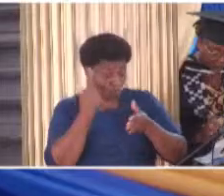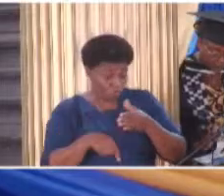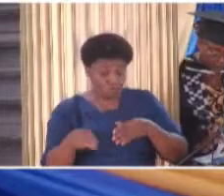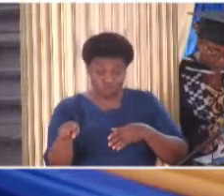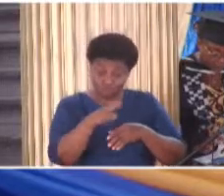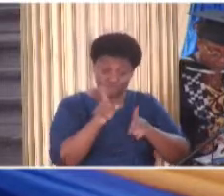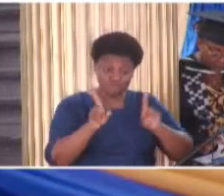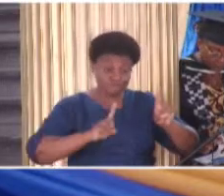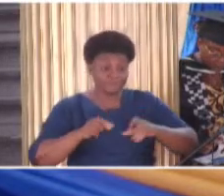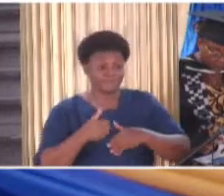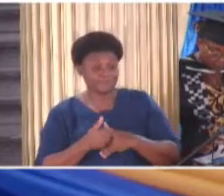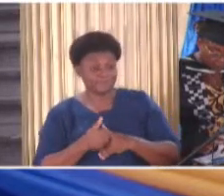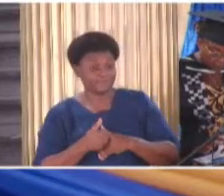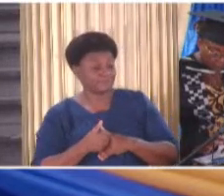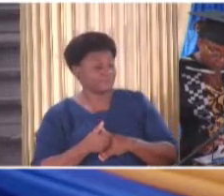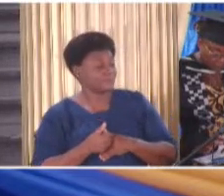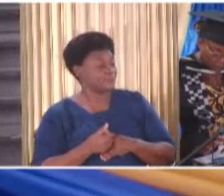do.